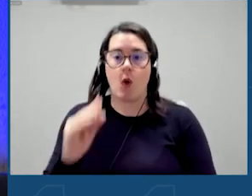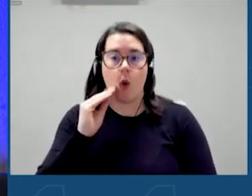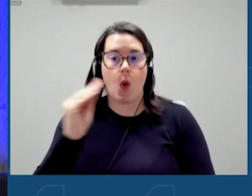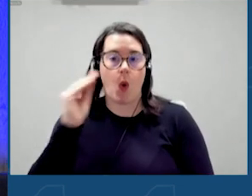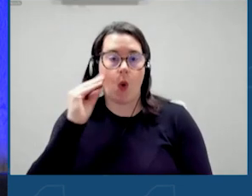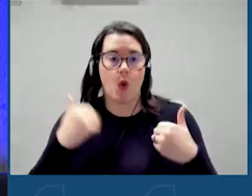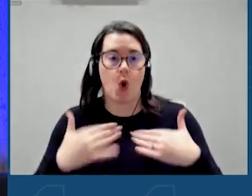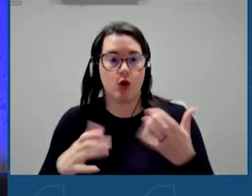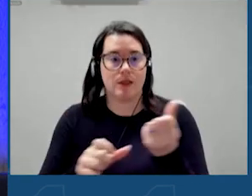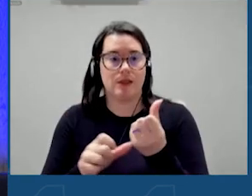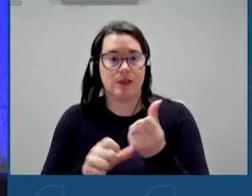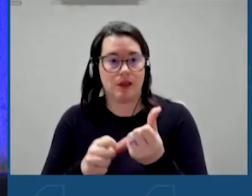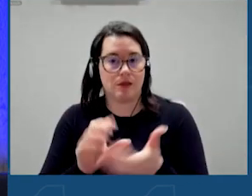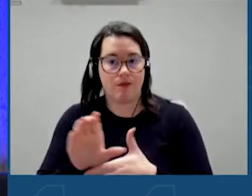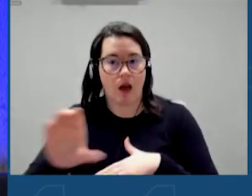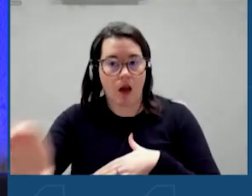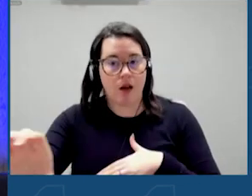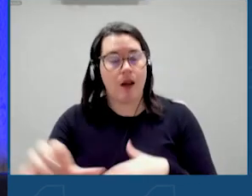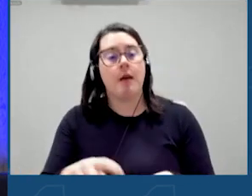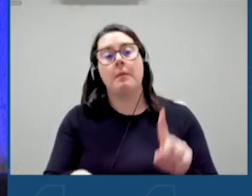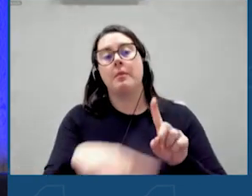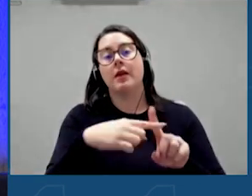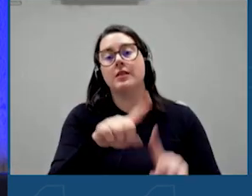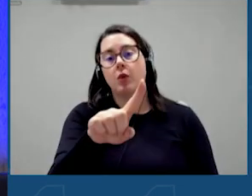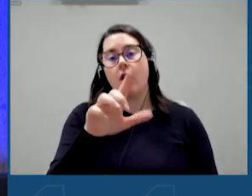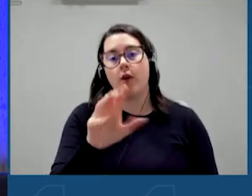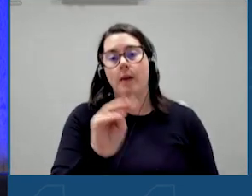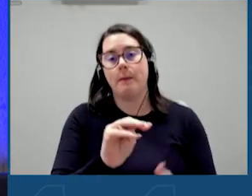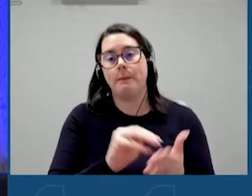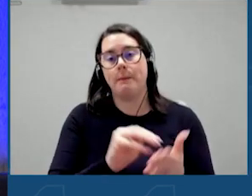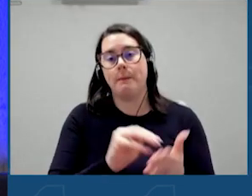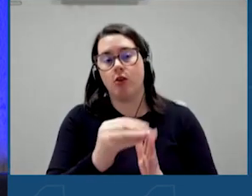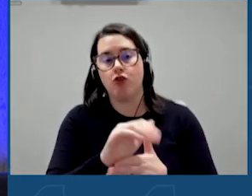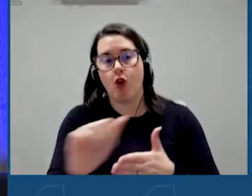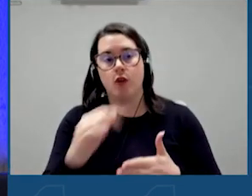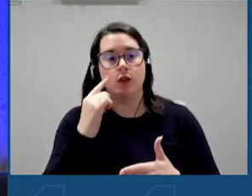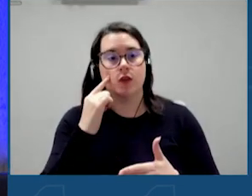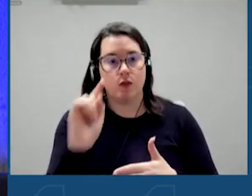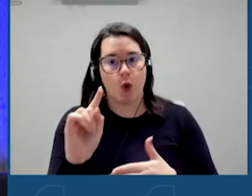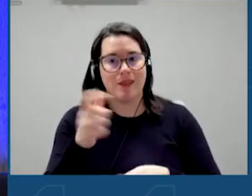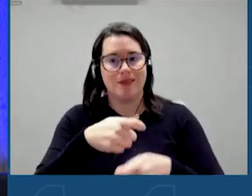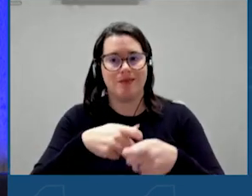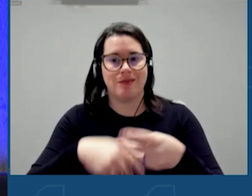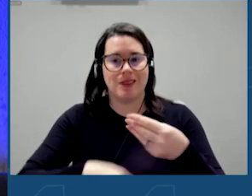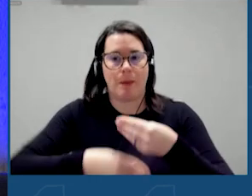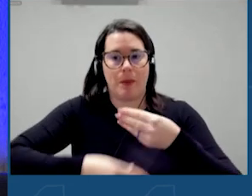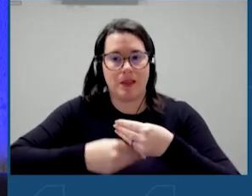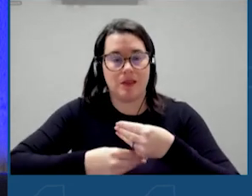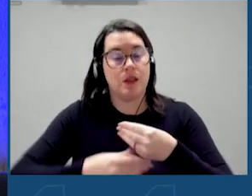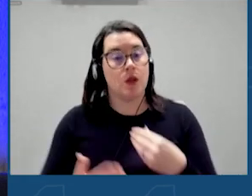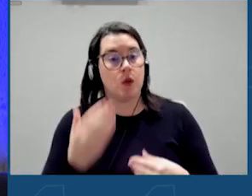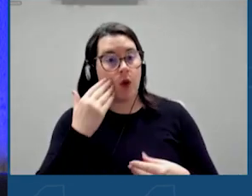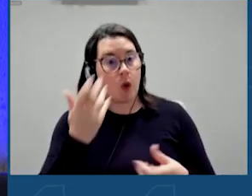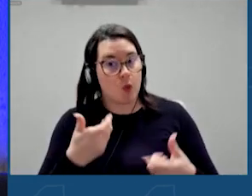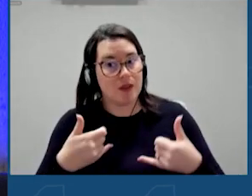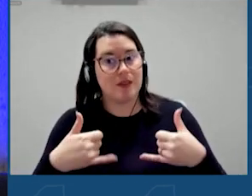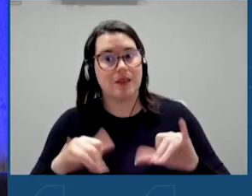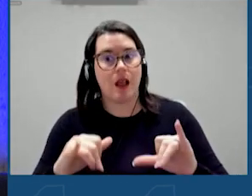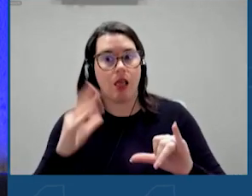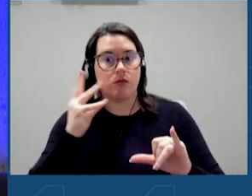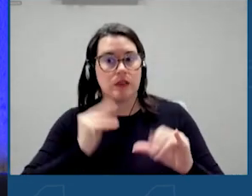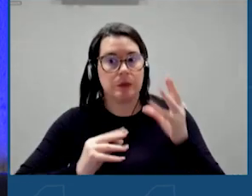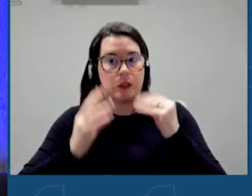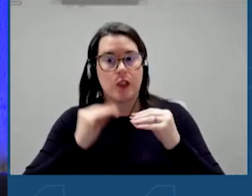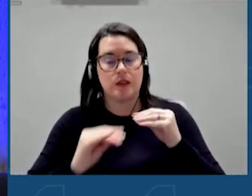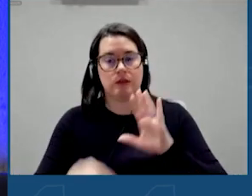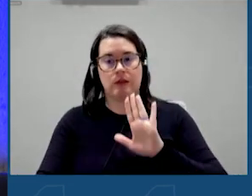homeowners, and also $100 million out there in rent supplements, especially as we're still reeling from the effects of the pandemic last